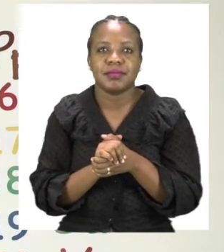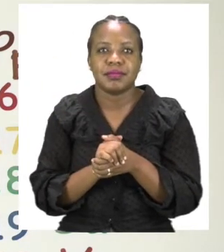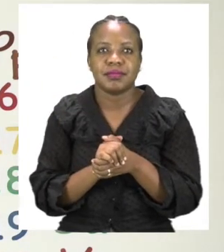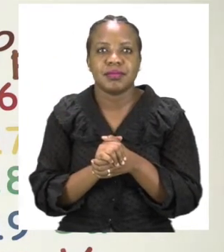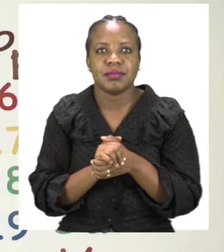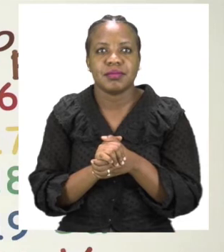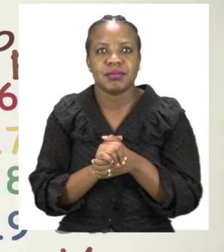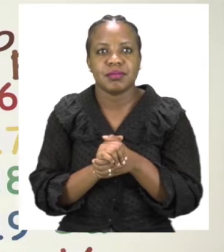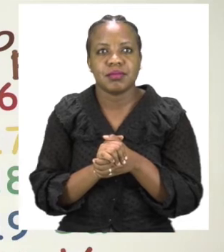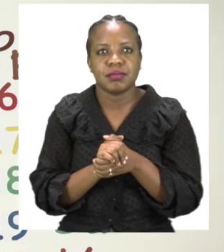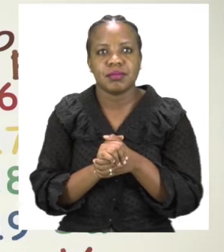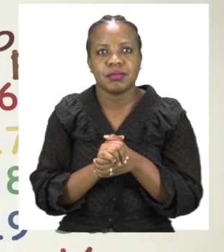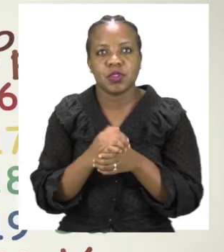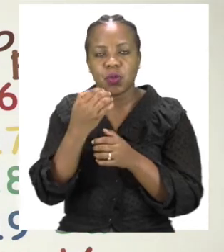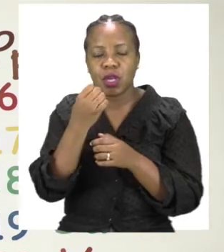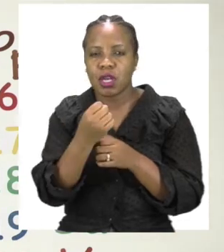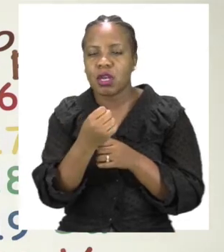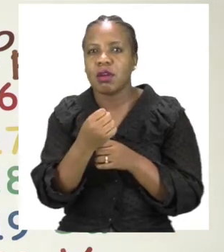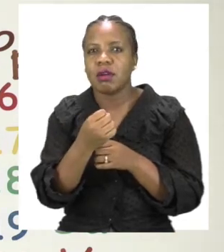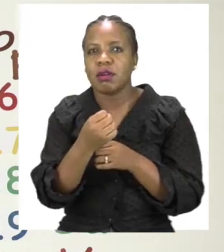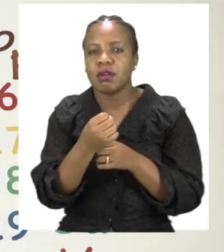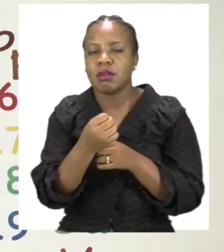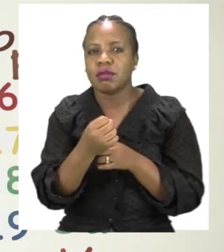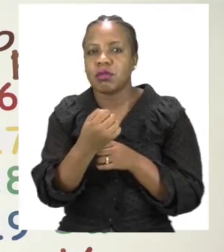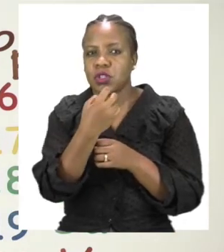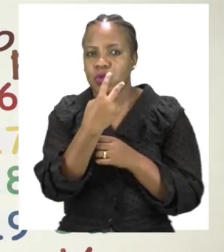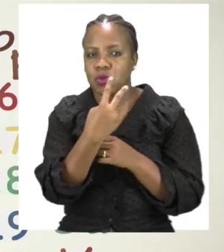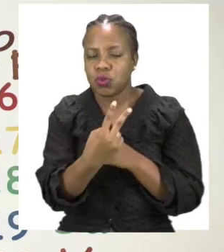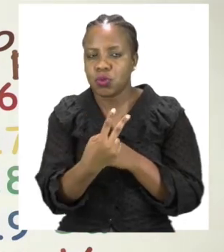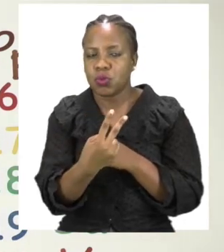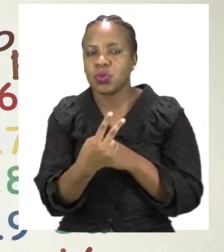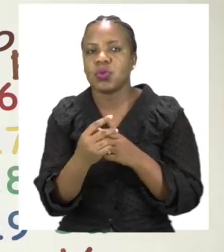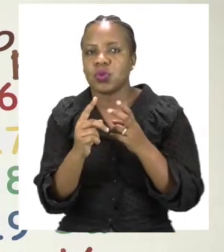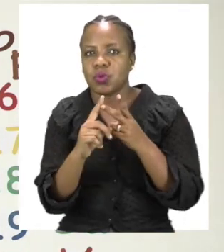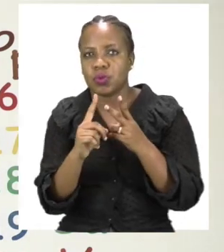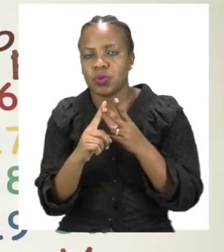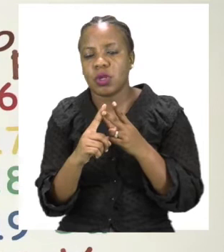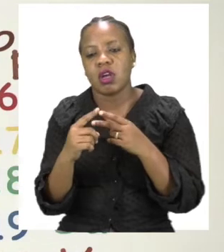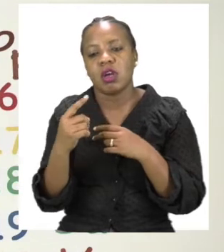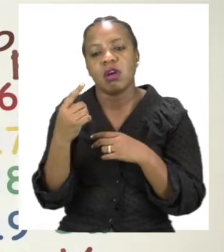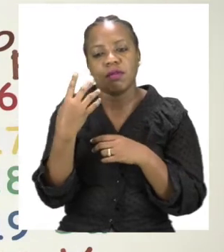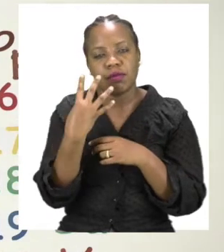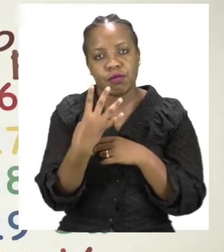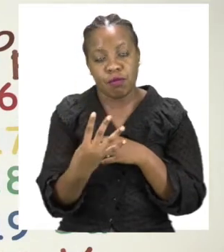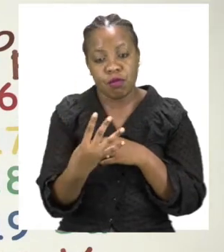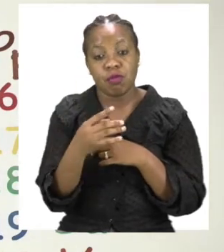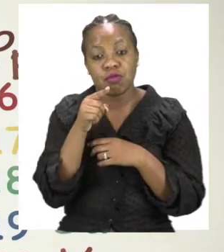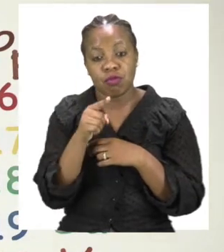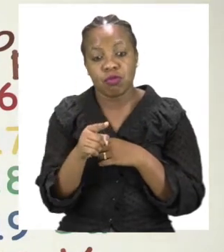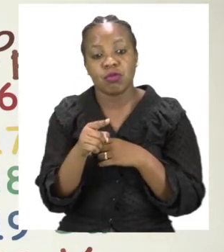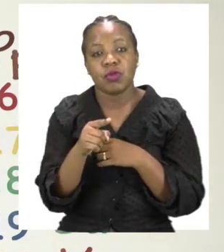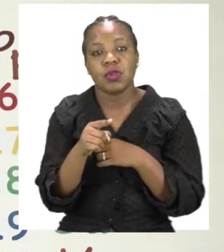we have 2 and 4. If we have 2 and 4 as our tens, that